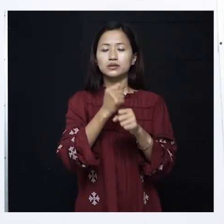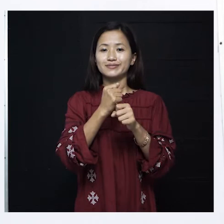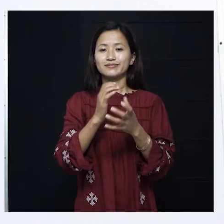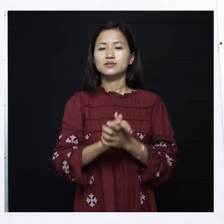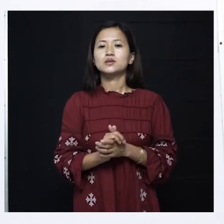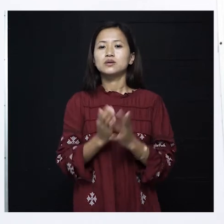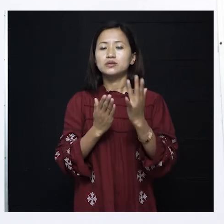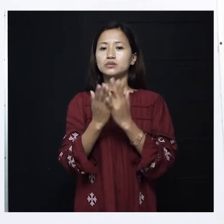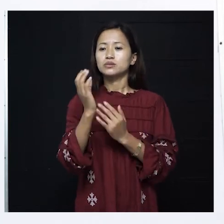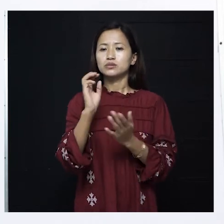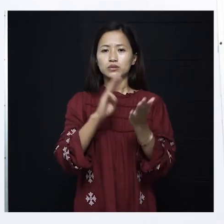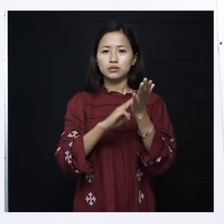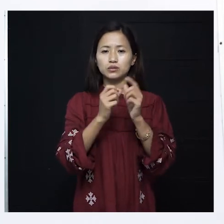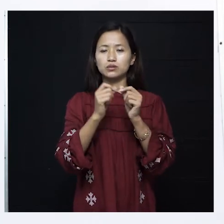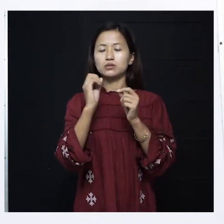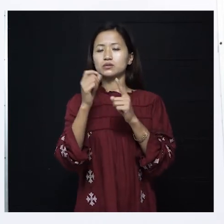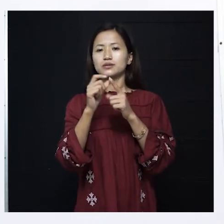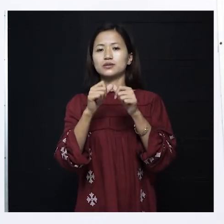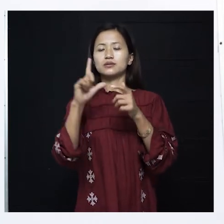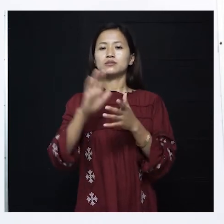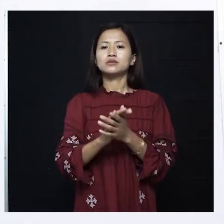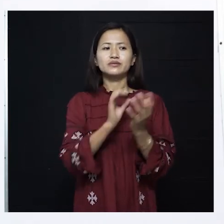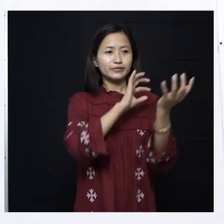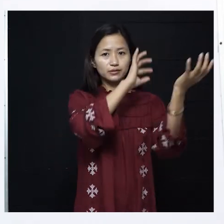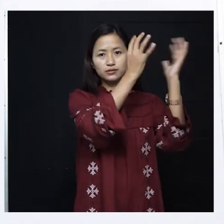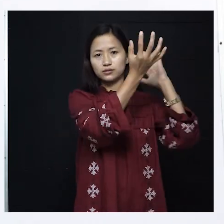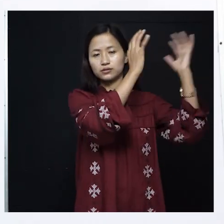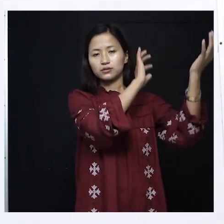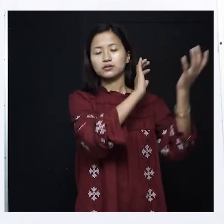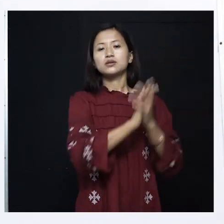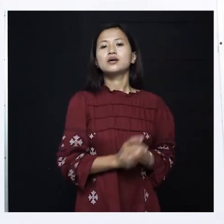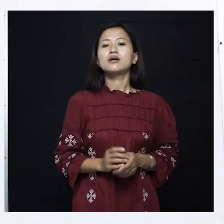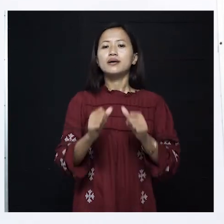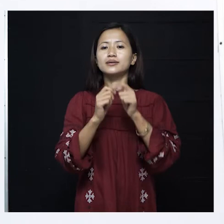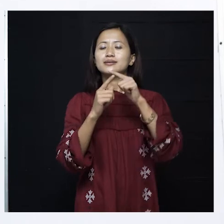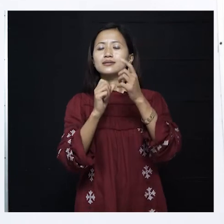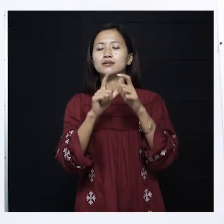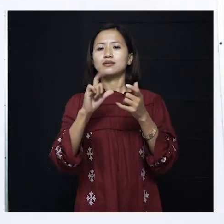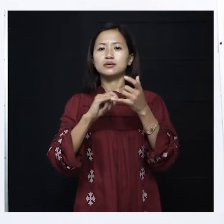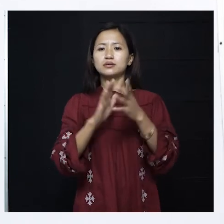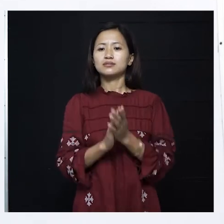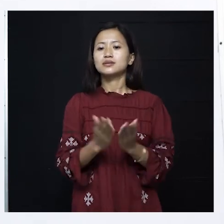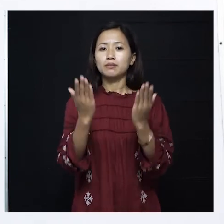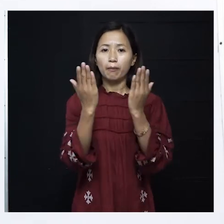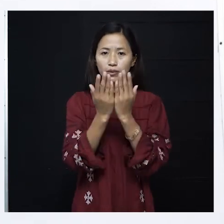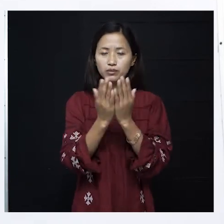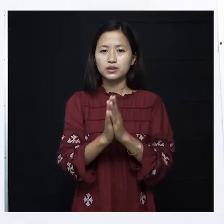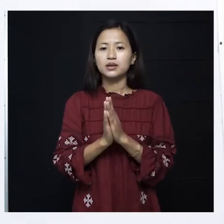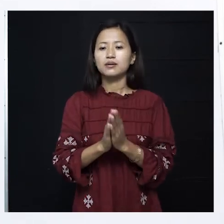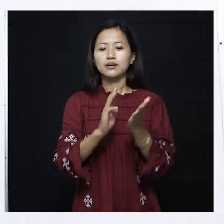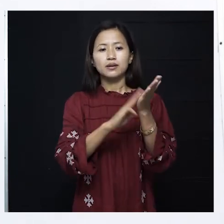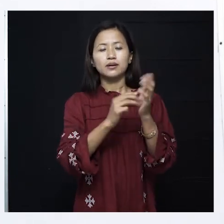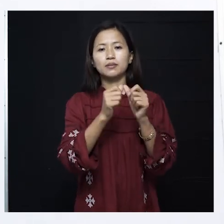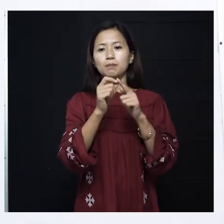the true model of the earth, isn't it? Then when we talk about atlas, that is a book of